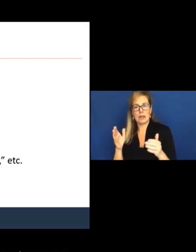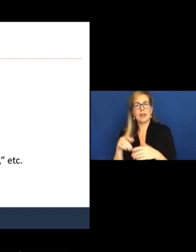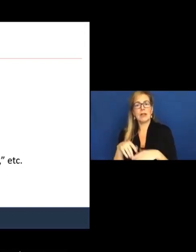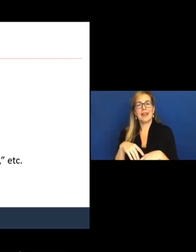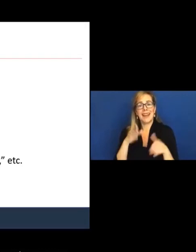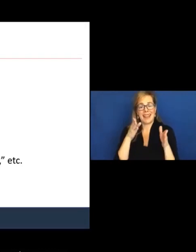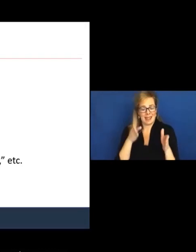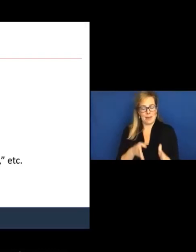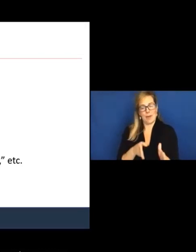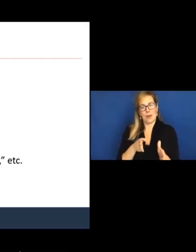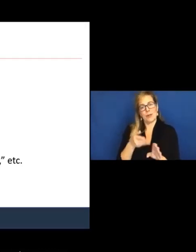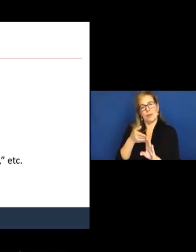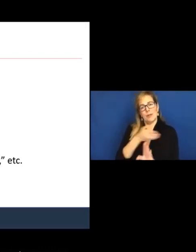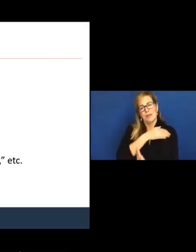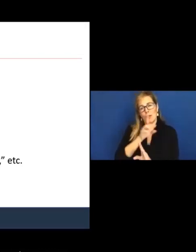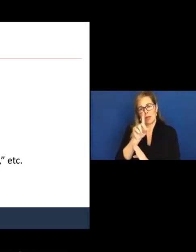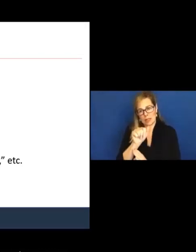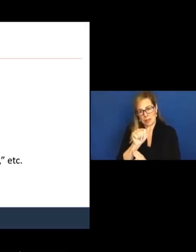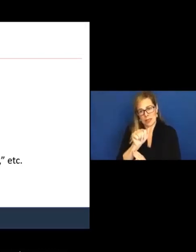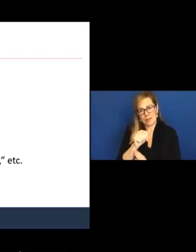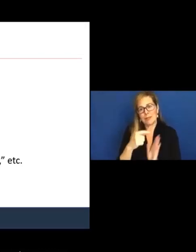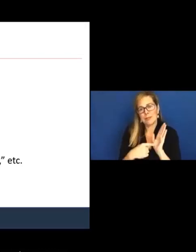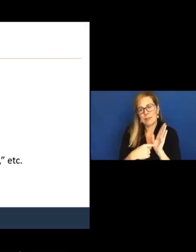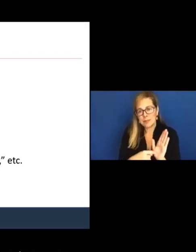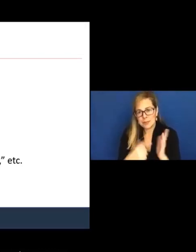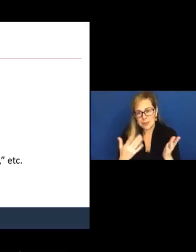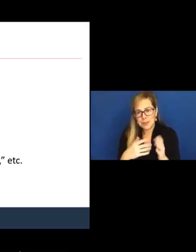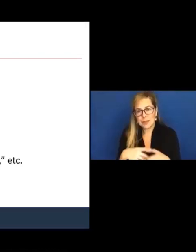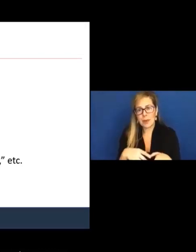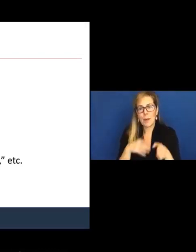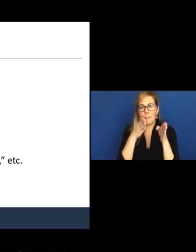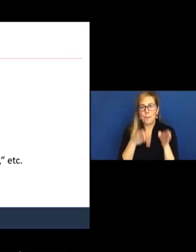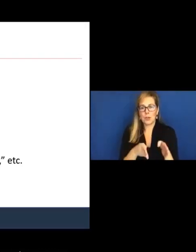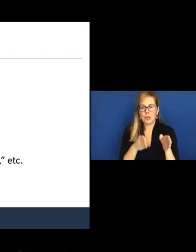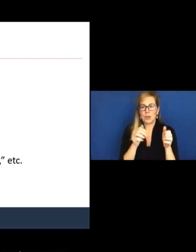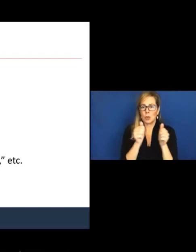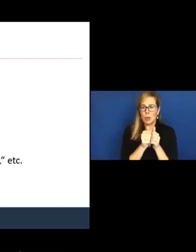the disability. The example here is person with a disability.